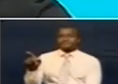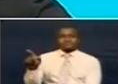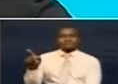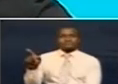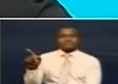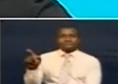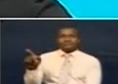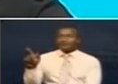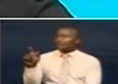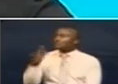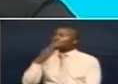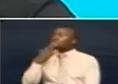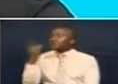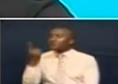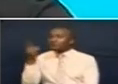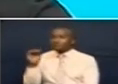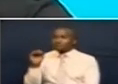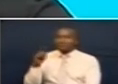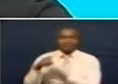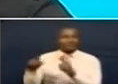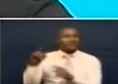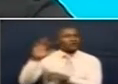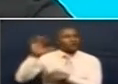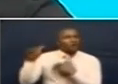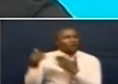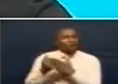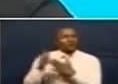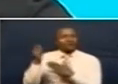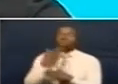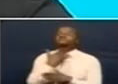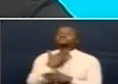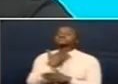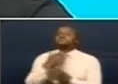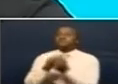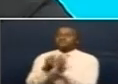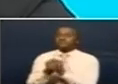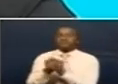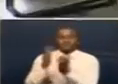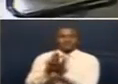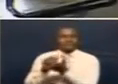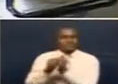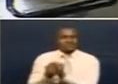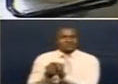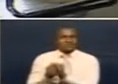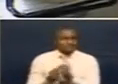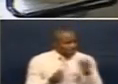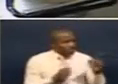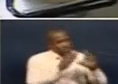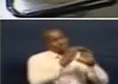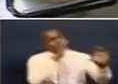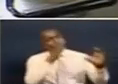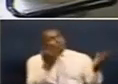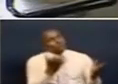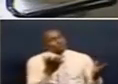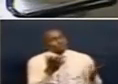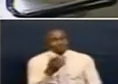just about Western Kenya, the whole country desired change, and they delivered change. And so what is it that you're predicting in this election?